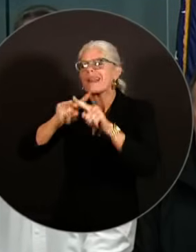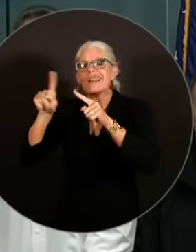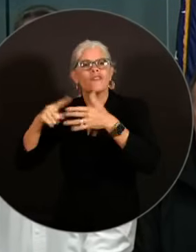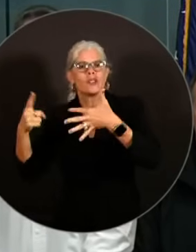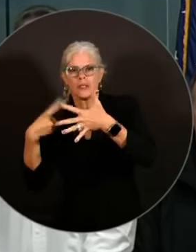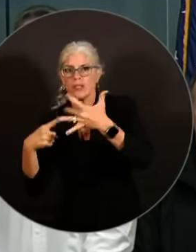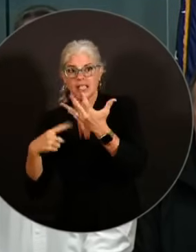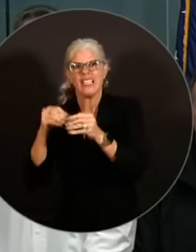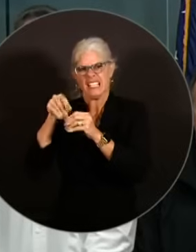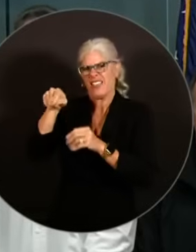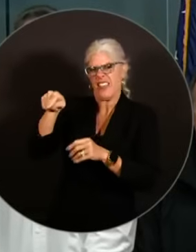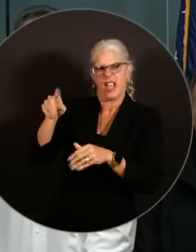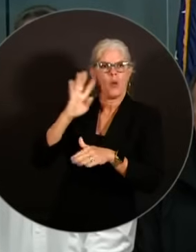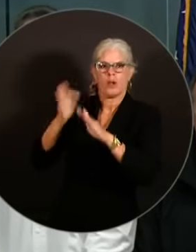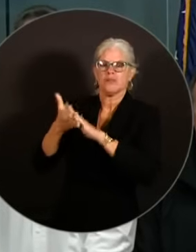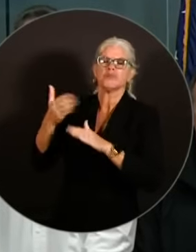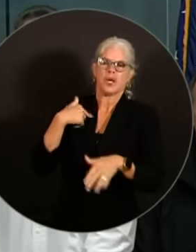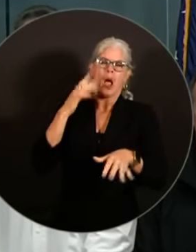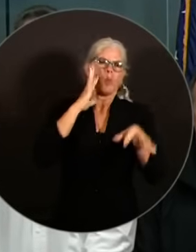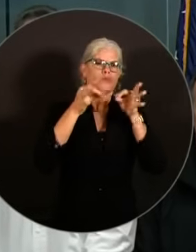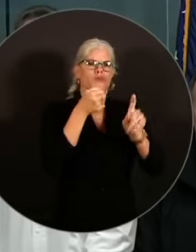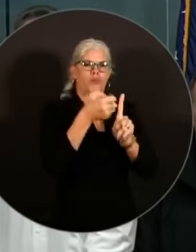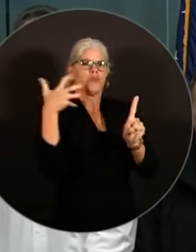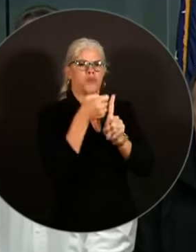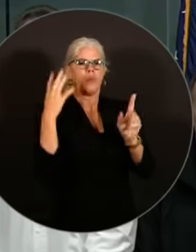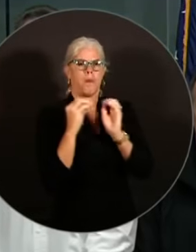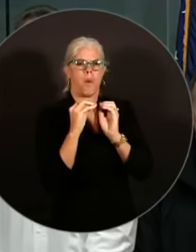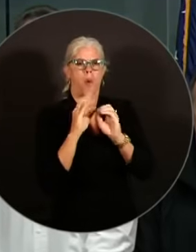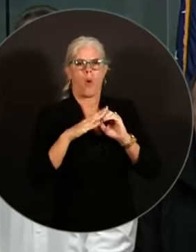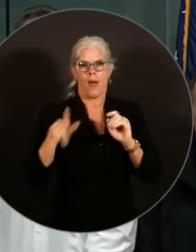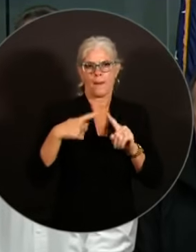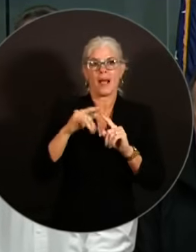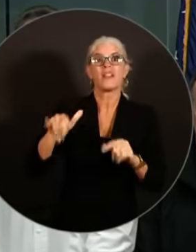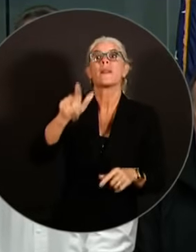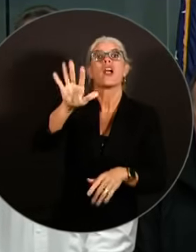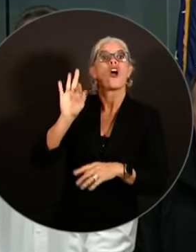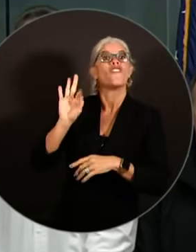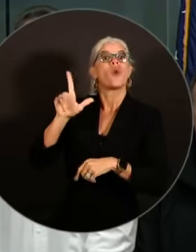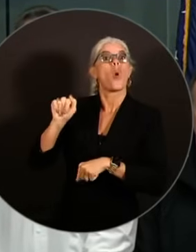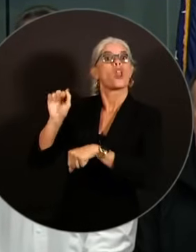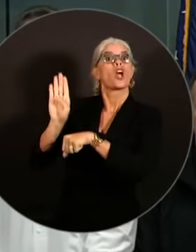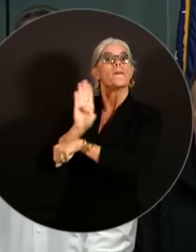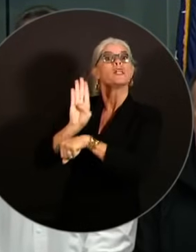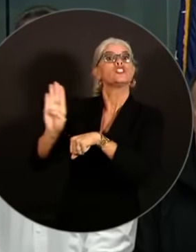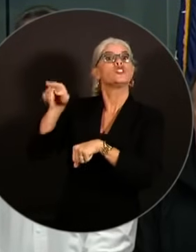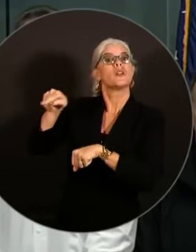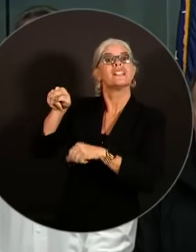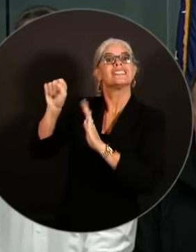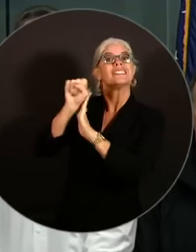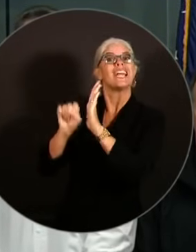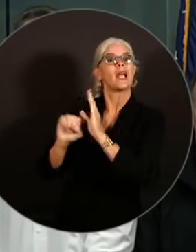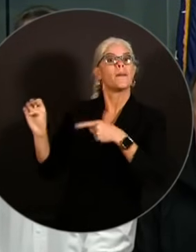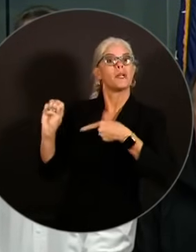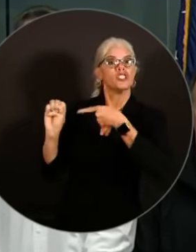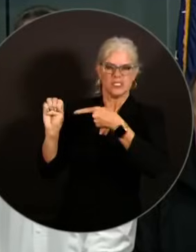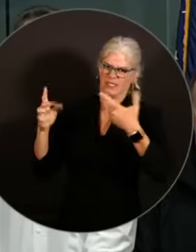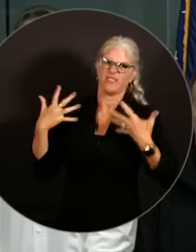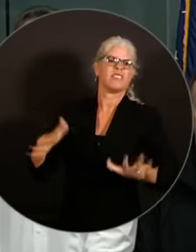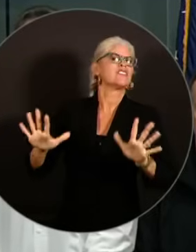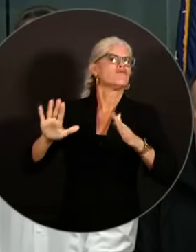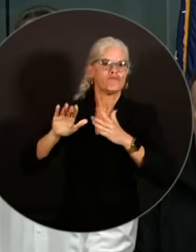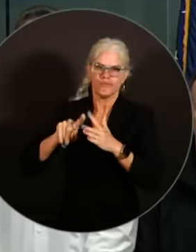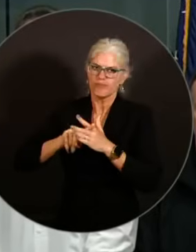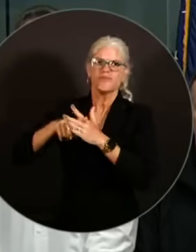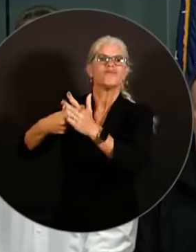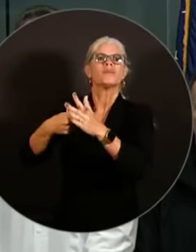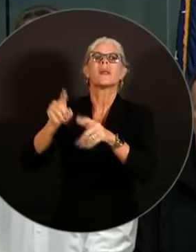there'll be announcements about that. Florida Commerce and the State Emergency Response Team activated the Business Damage Assessment Survey